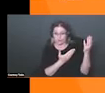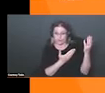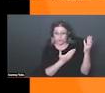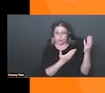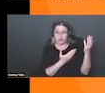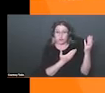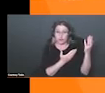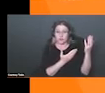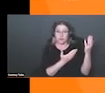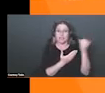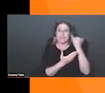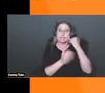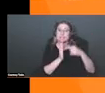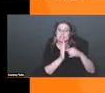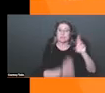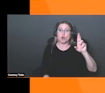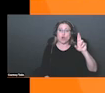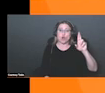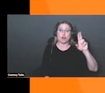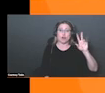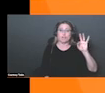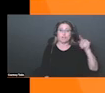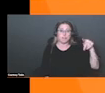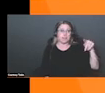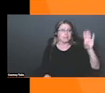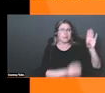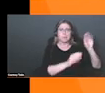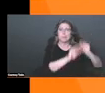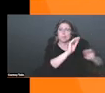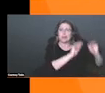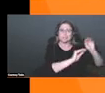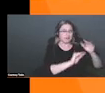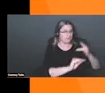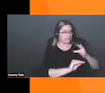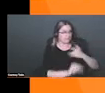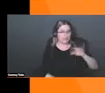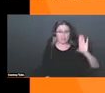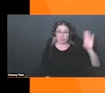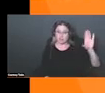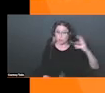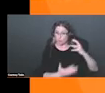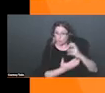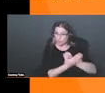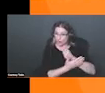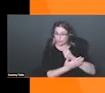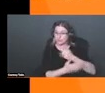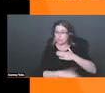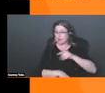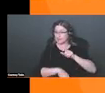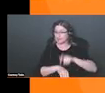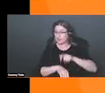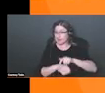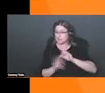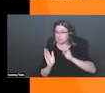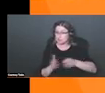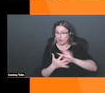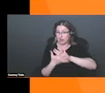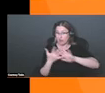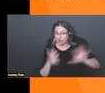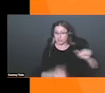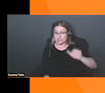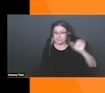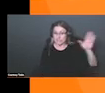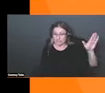it's an RFP, is it a budget of that I think is worth putting the time into and